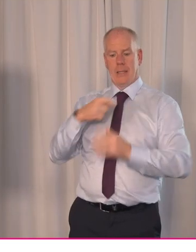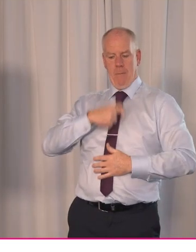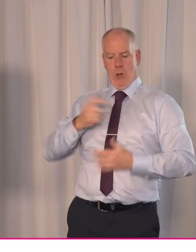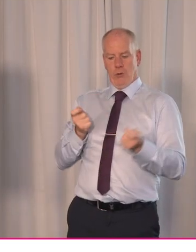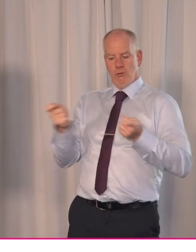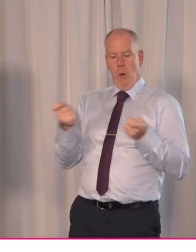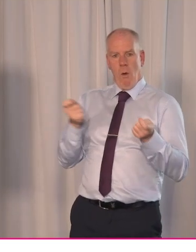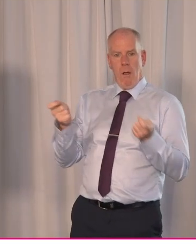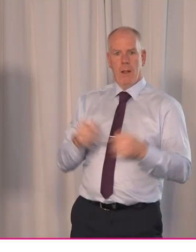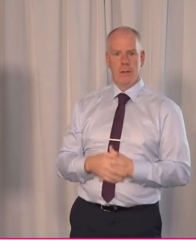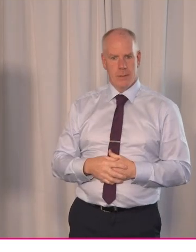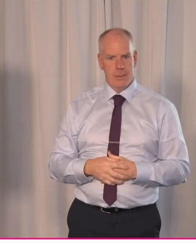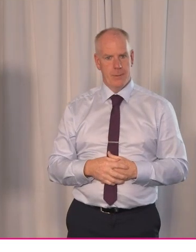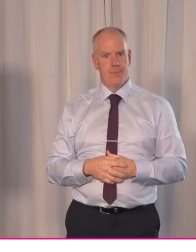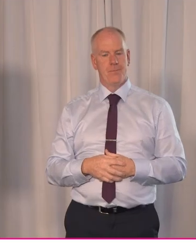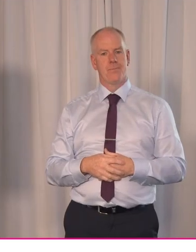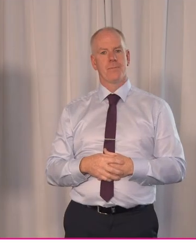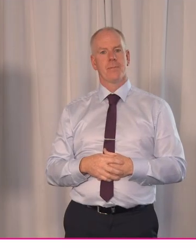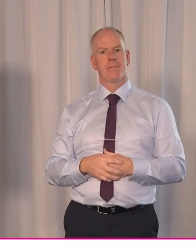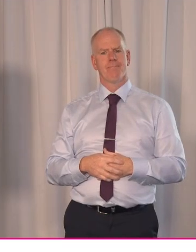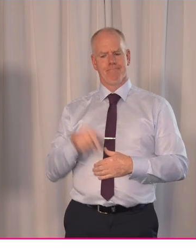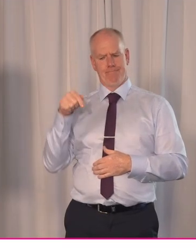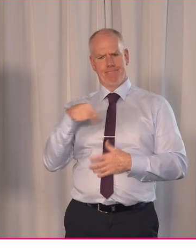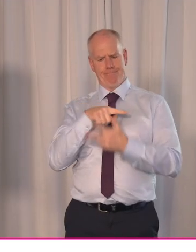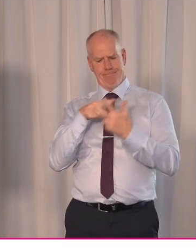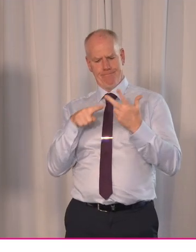control. These conversations must